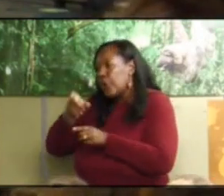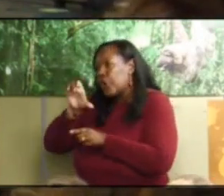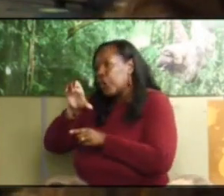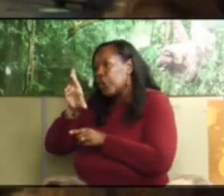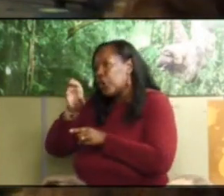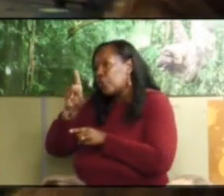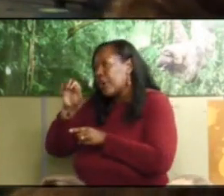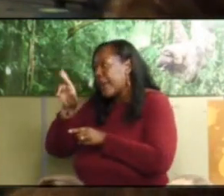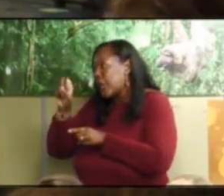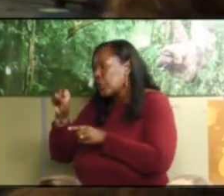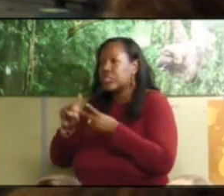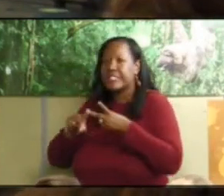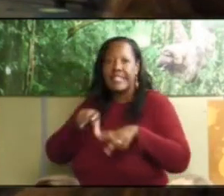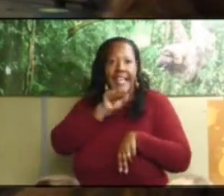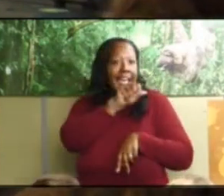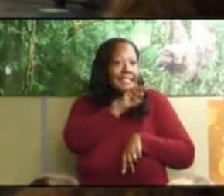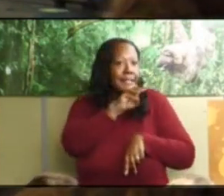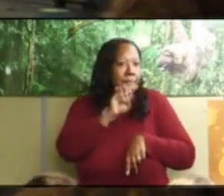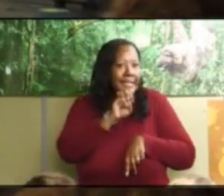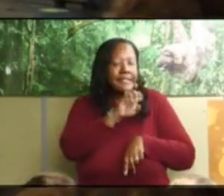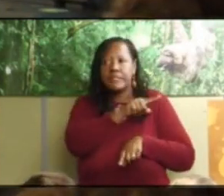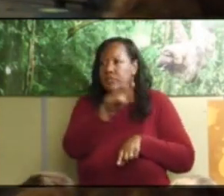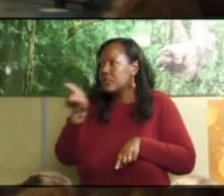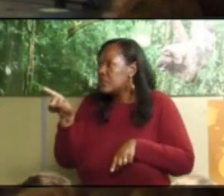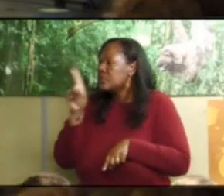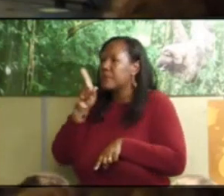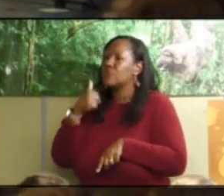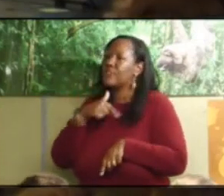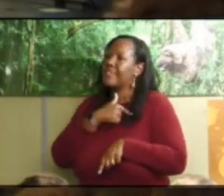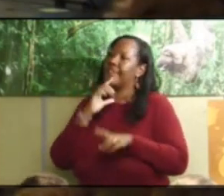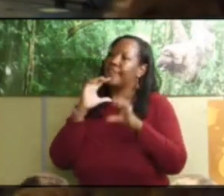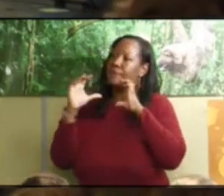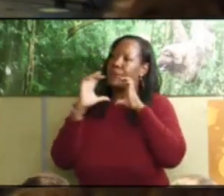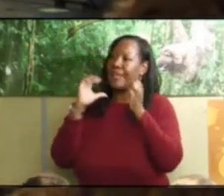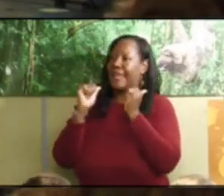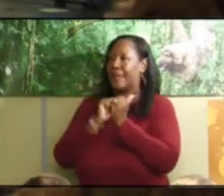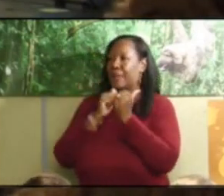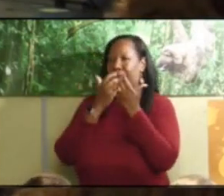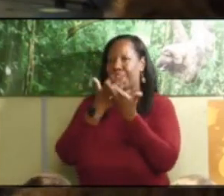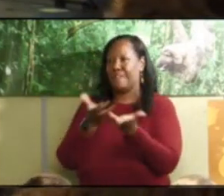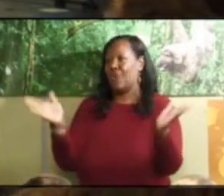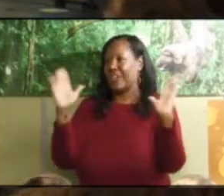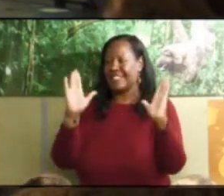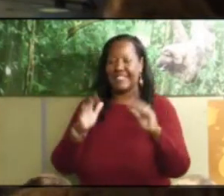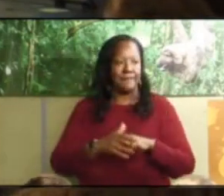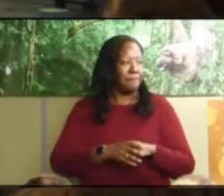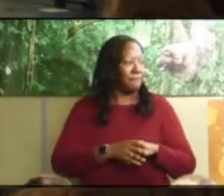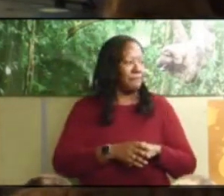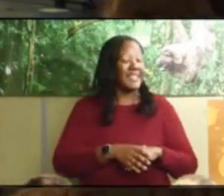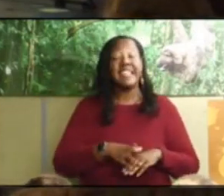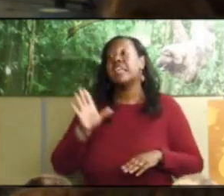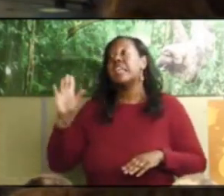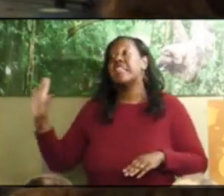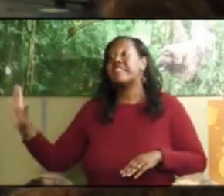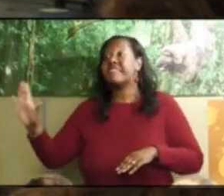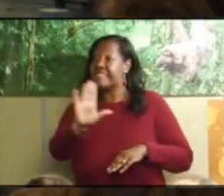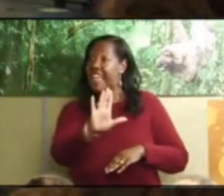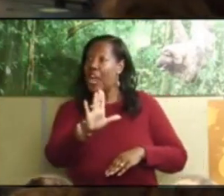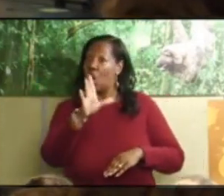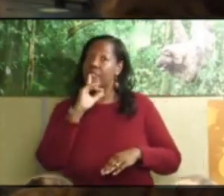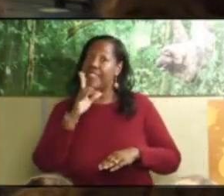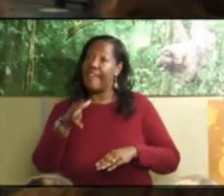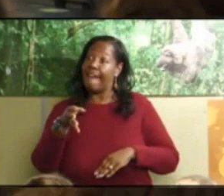communicate with audiences for exhibitions. So whereas they're definitely the experts in their topics, whether